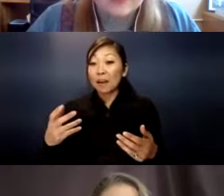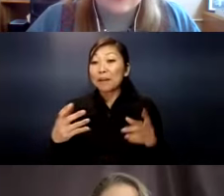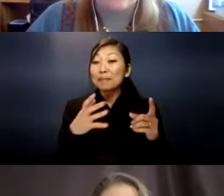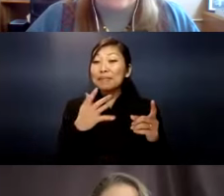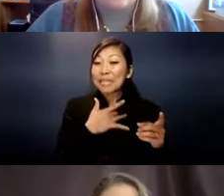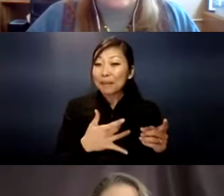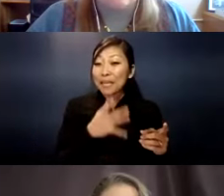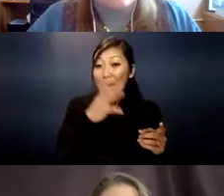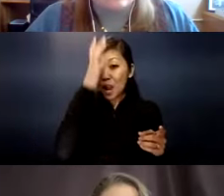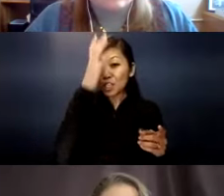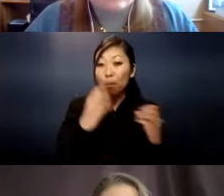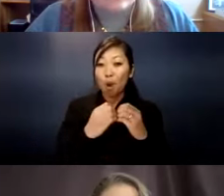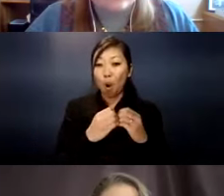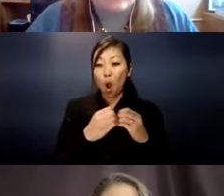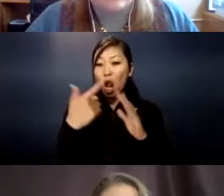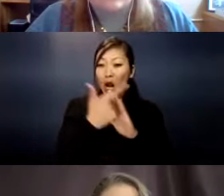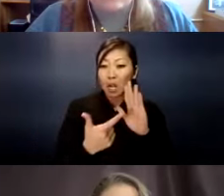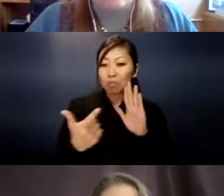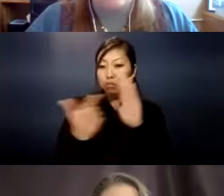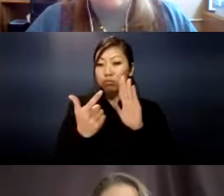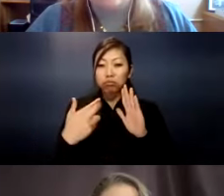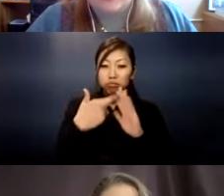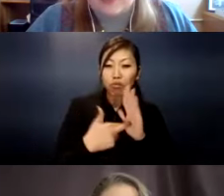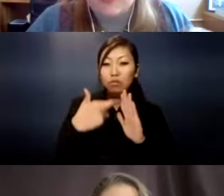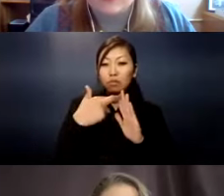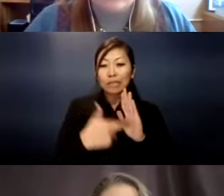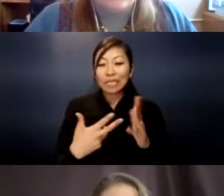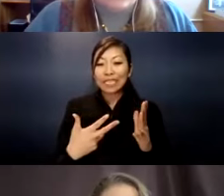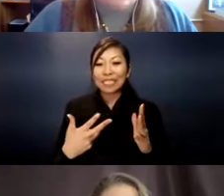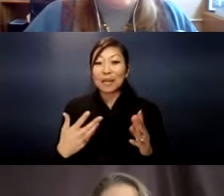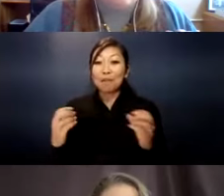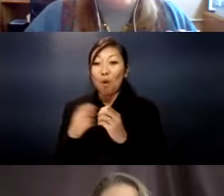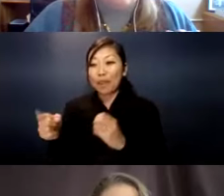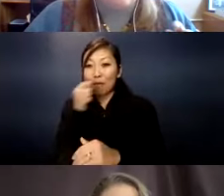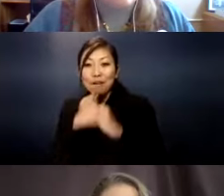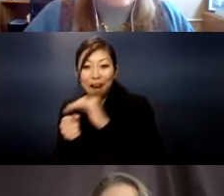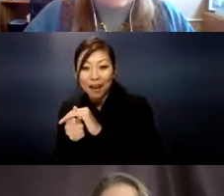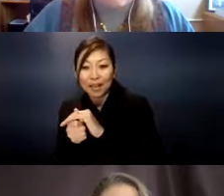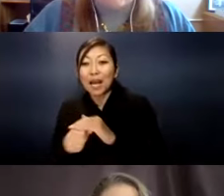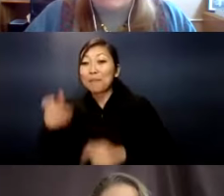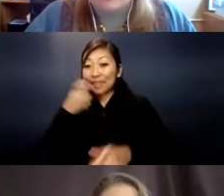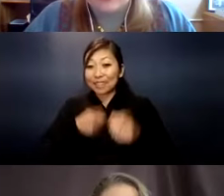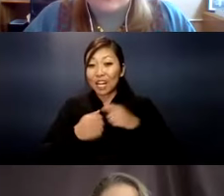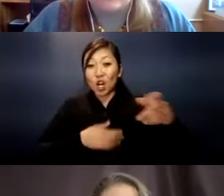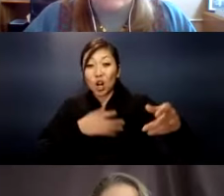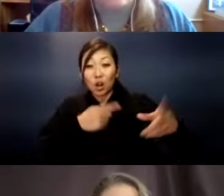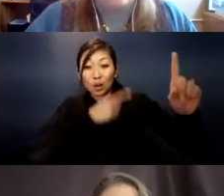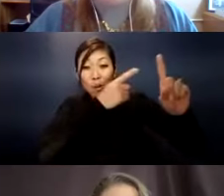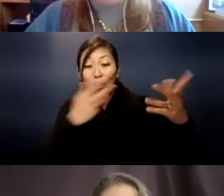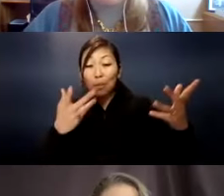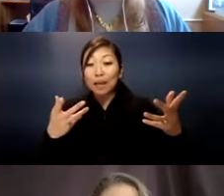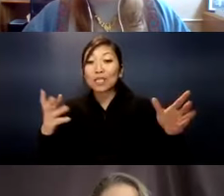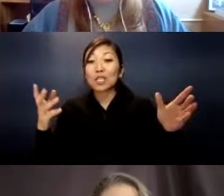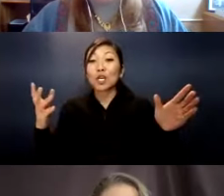it. So if you can contribute to that culture of openness um, with your